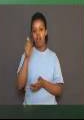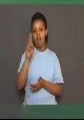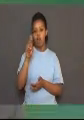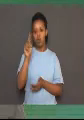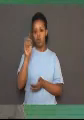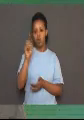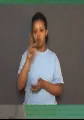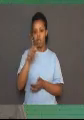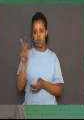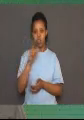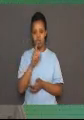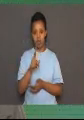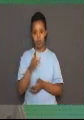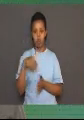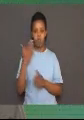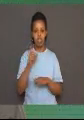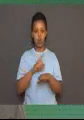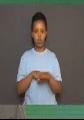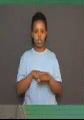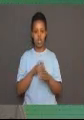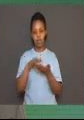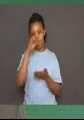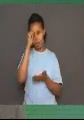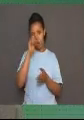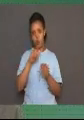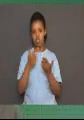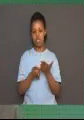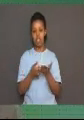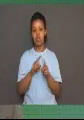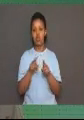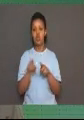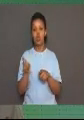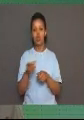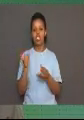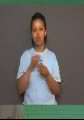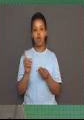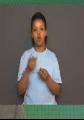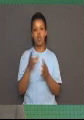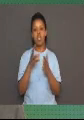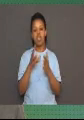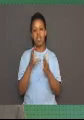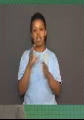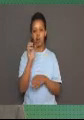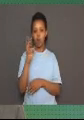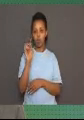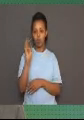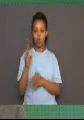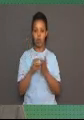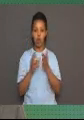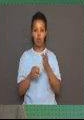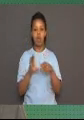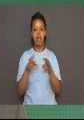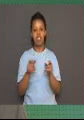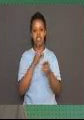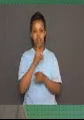autopolyploidy. Next time, we will learn about several more chromosomal mutations, such